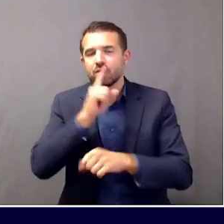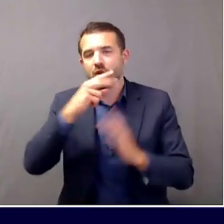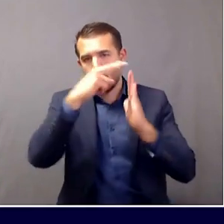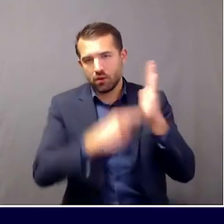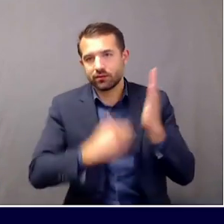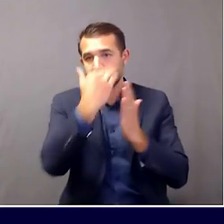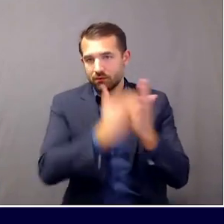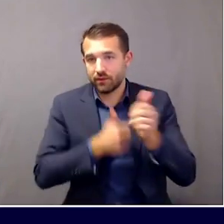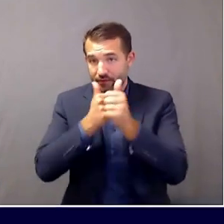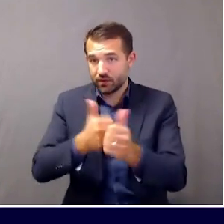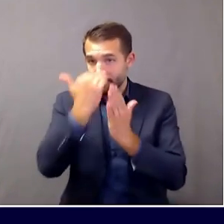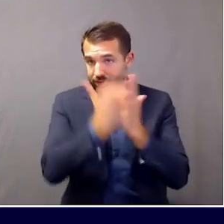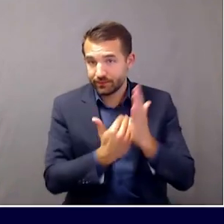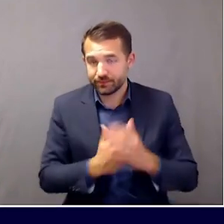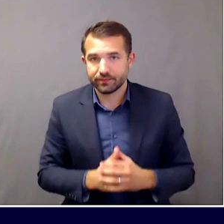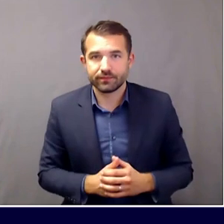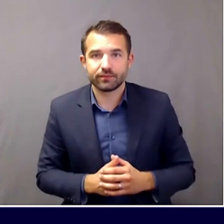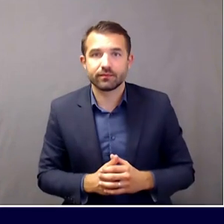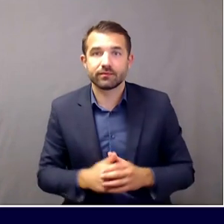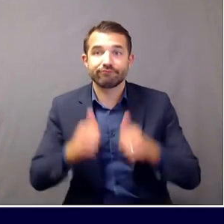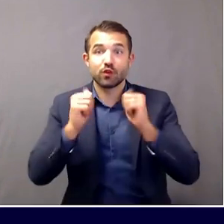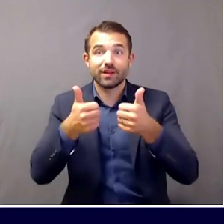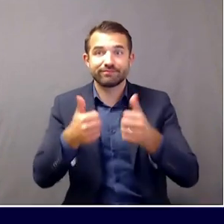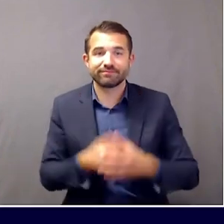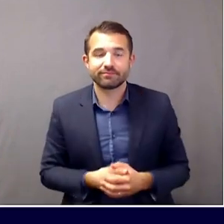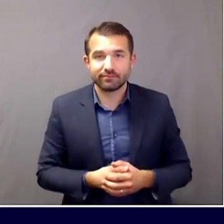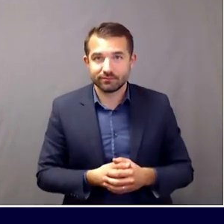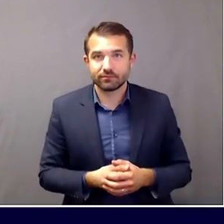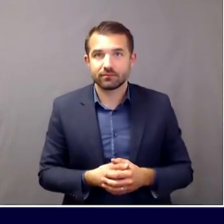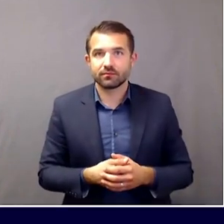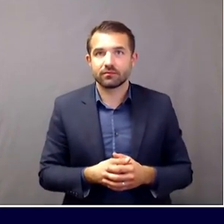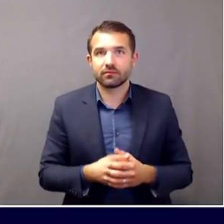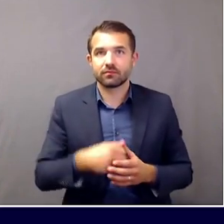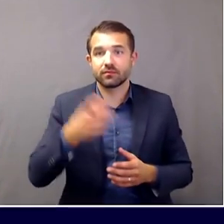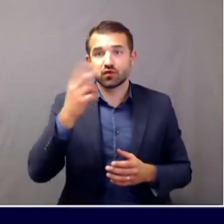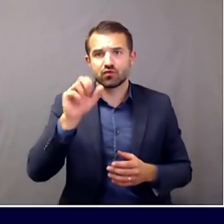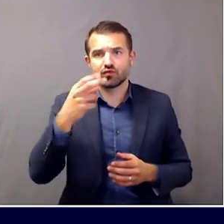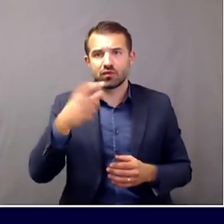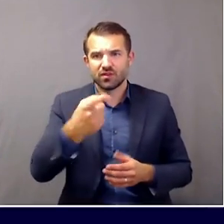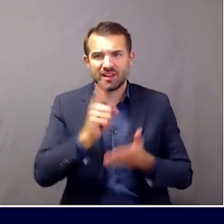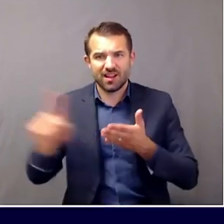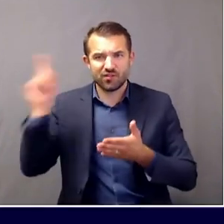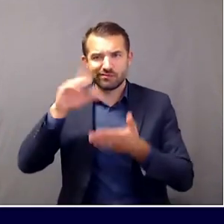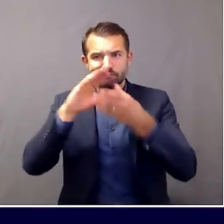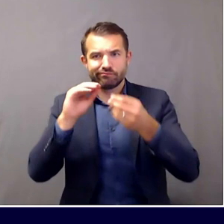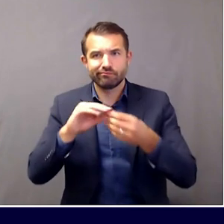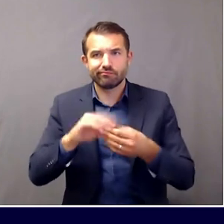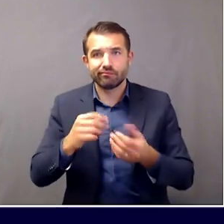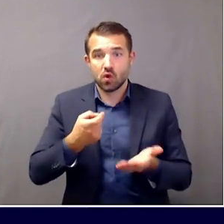Great. And then Dr. Shah, is there any update on the hockey referee situation? Are we learning anything else about